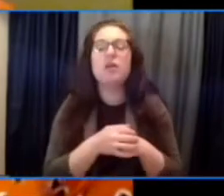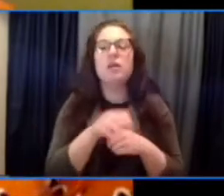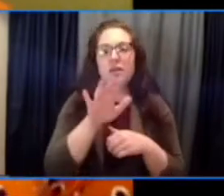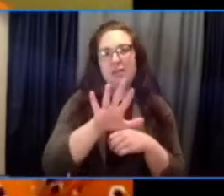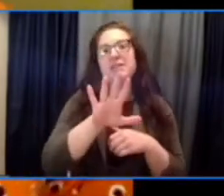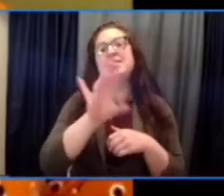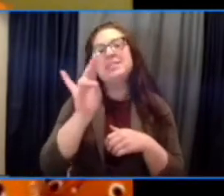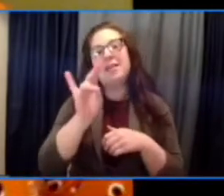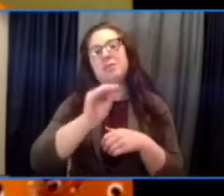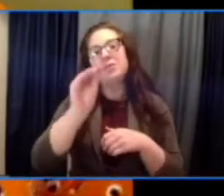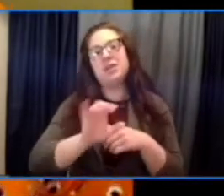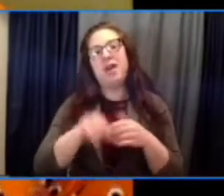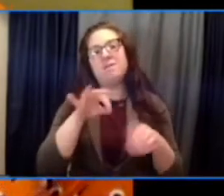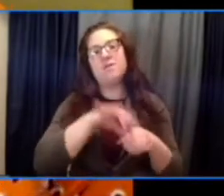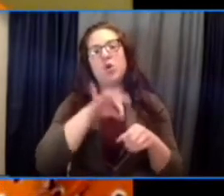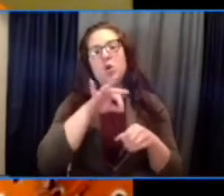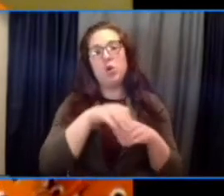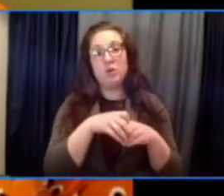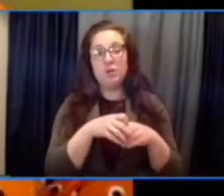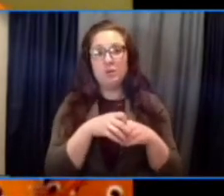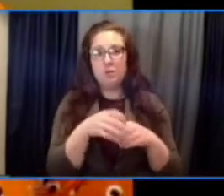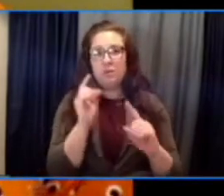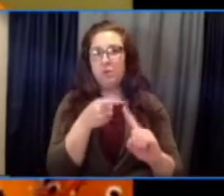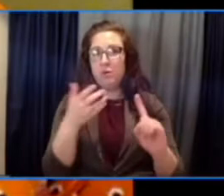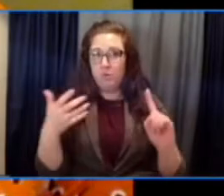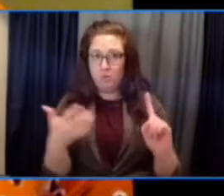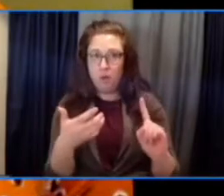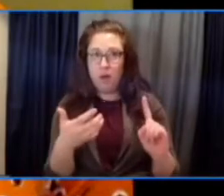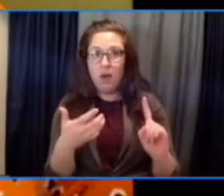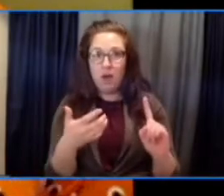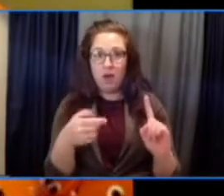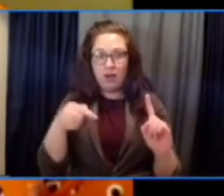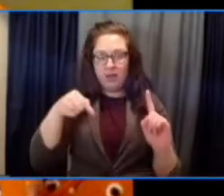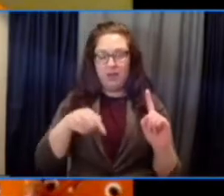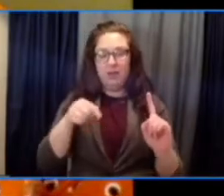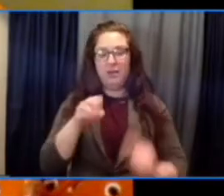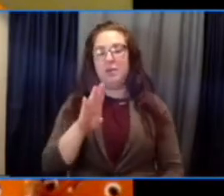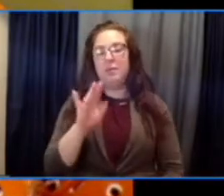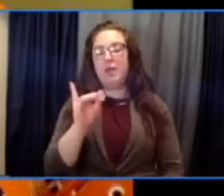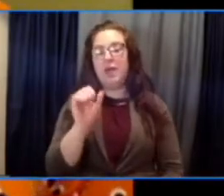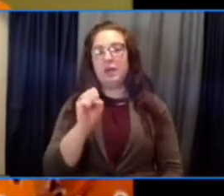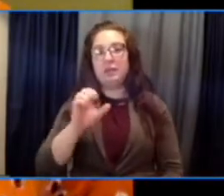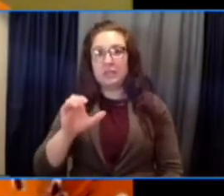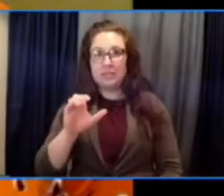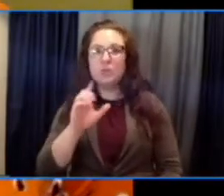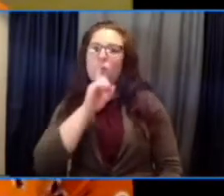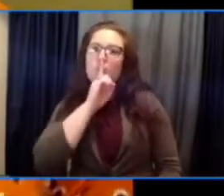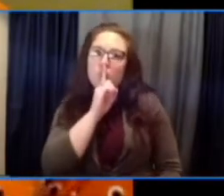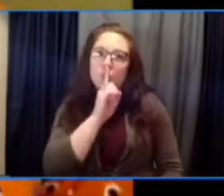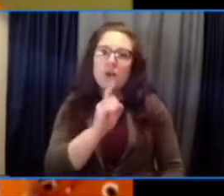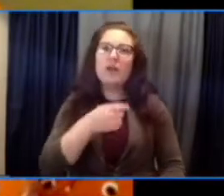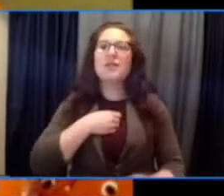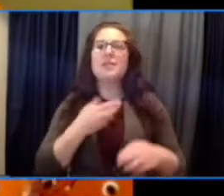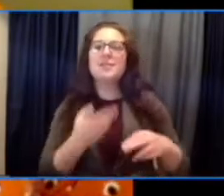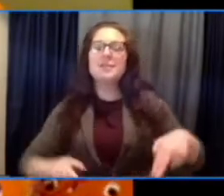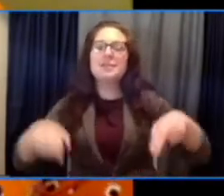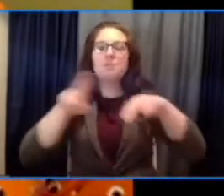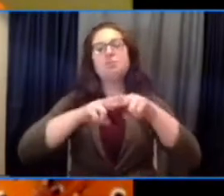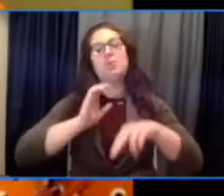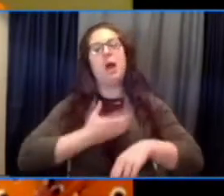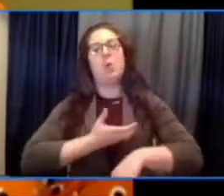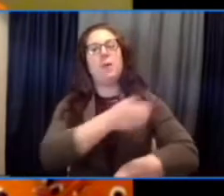is people-powered ballot measures tap into and amplify the power we have in the streets. They are a profound way to bring